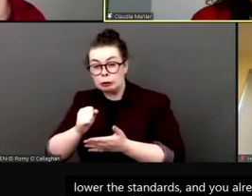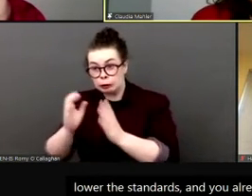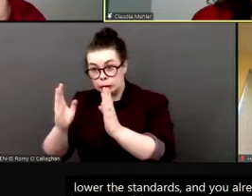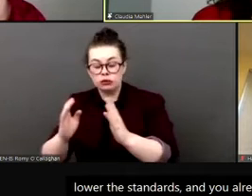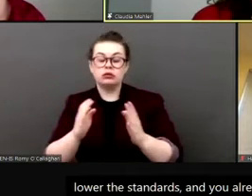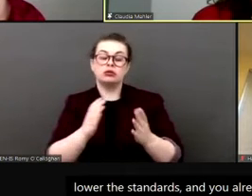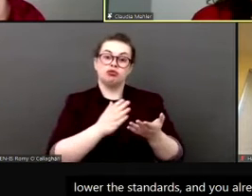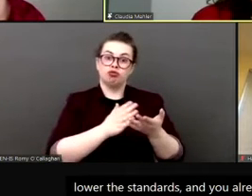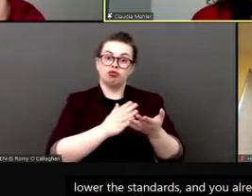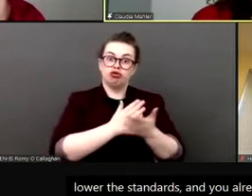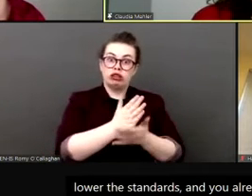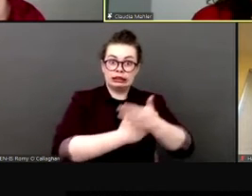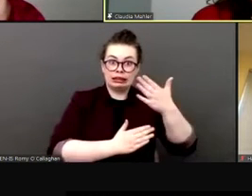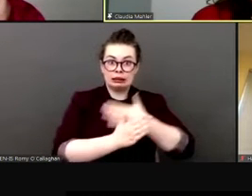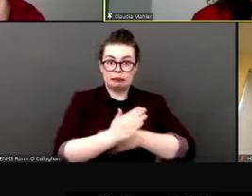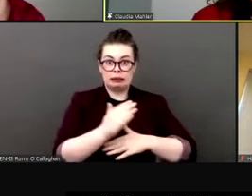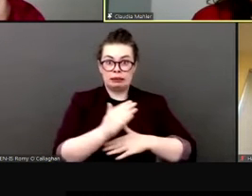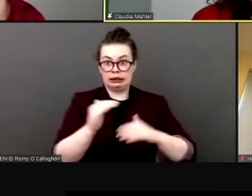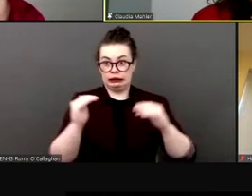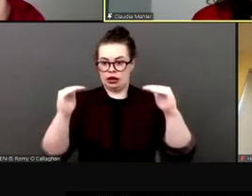So